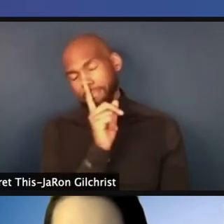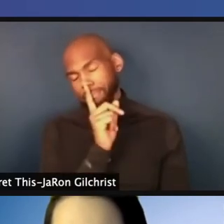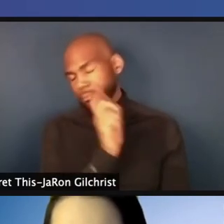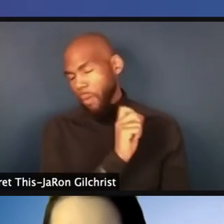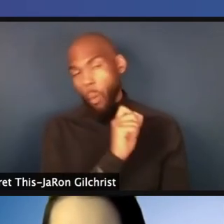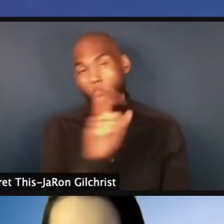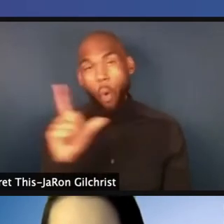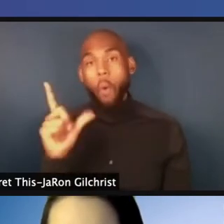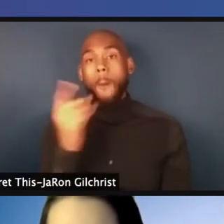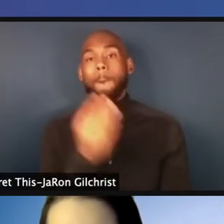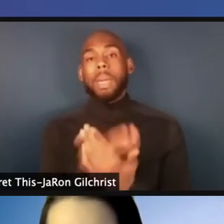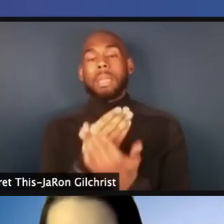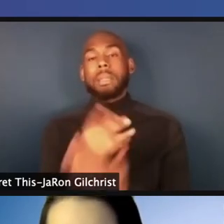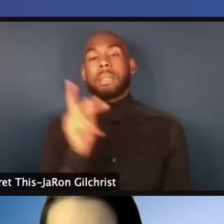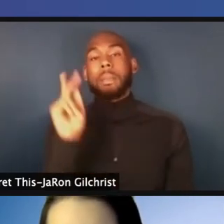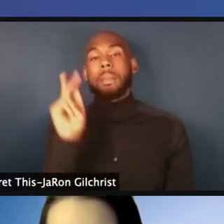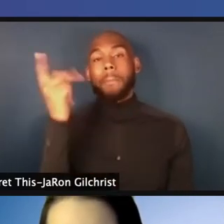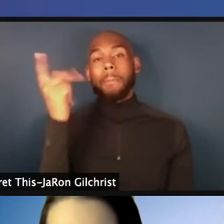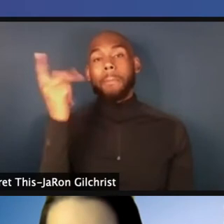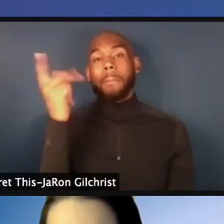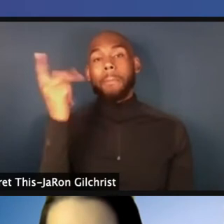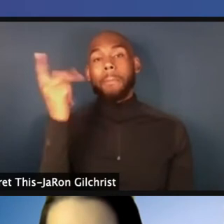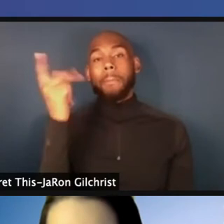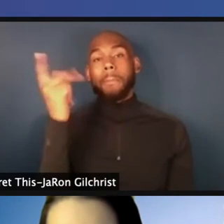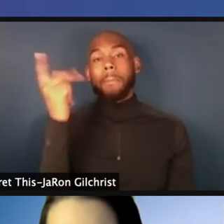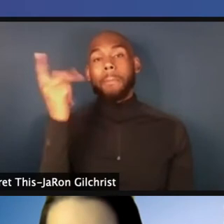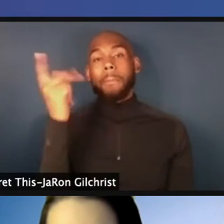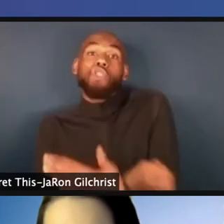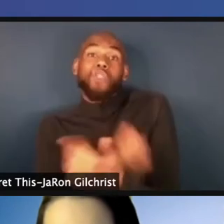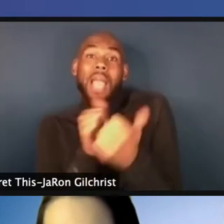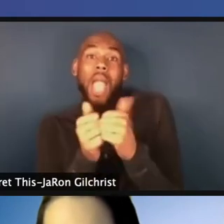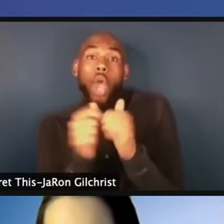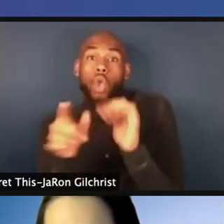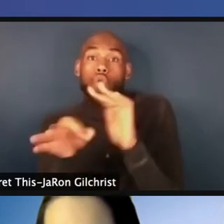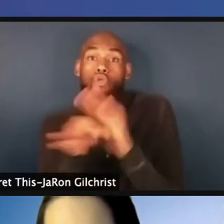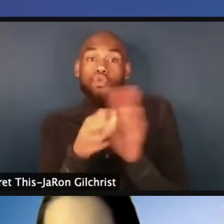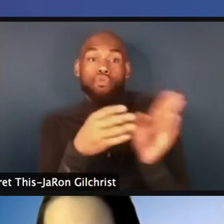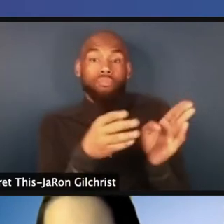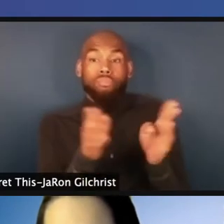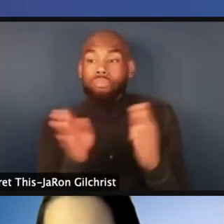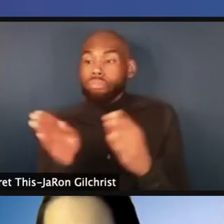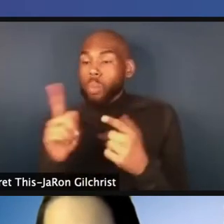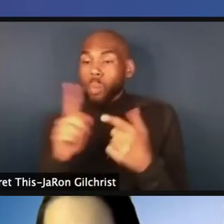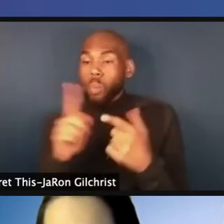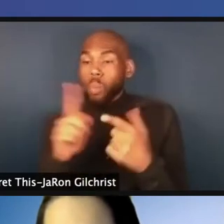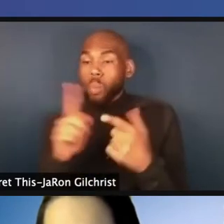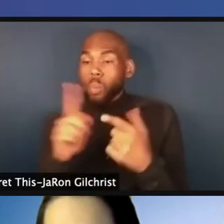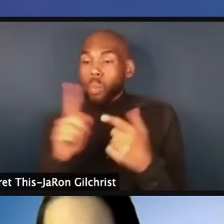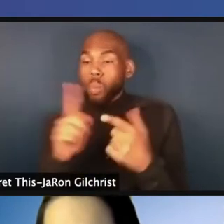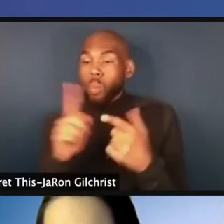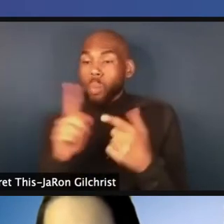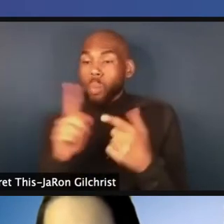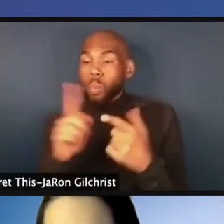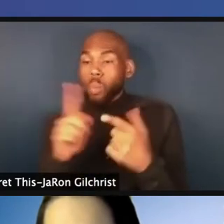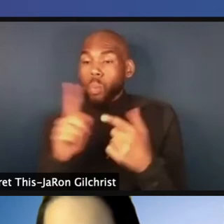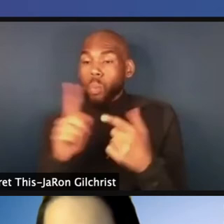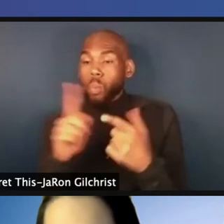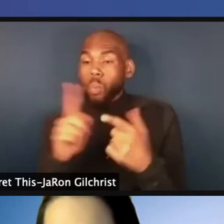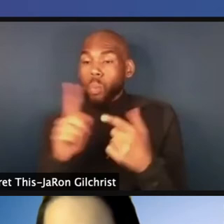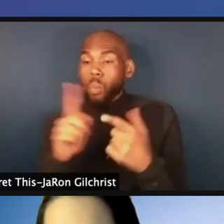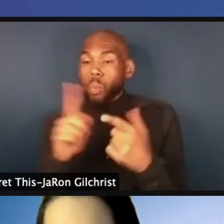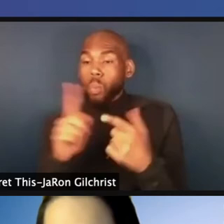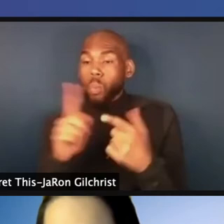It is energy, and how we choose to direct that energy, where we get it from and what we put it to, are a set of political and ethical